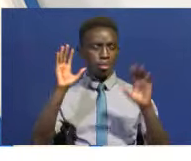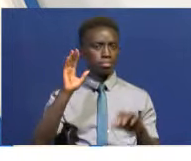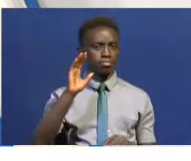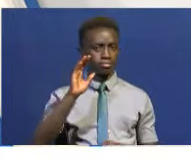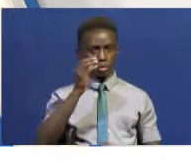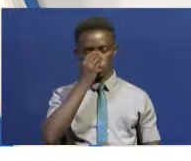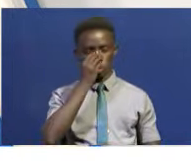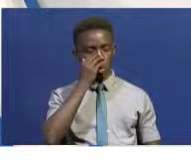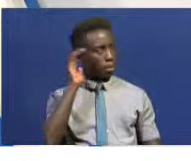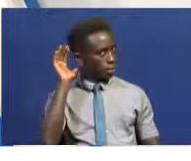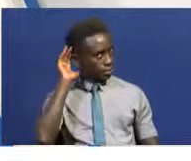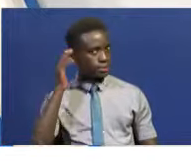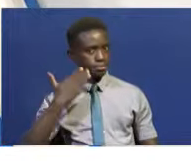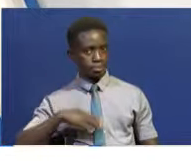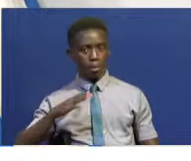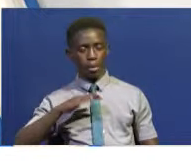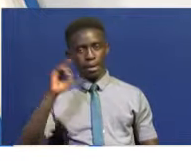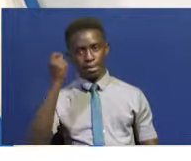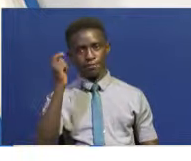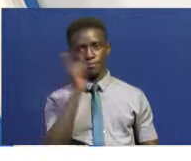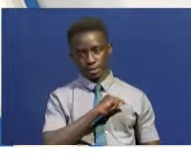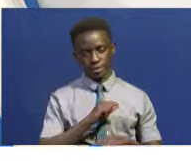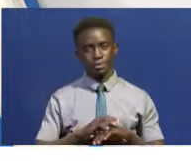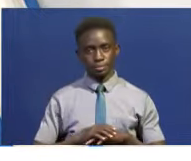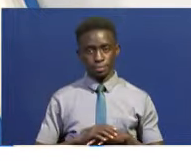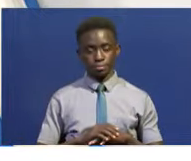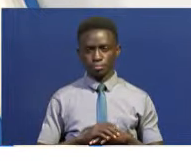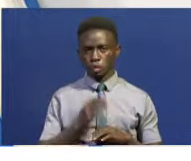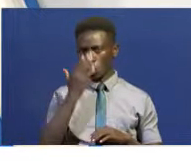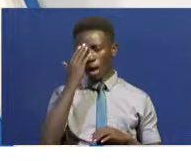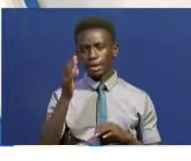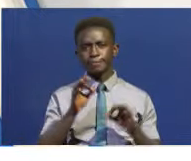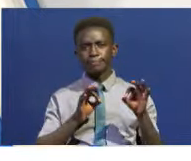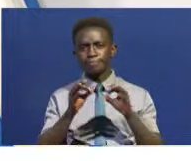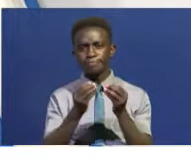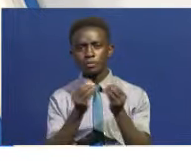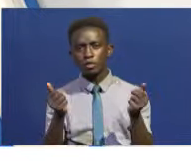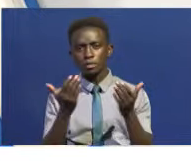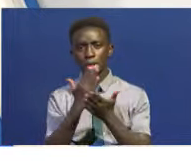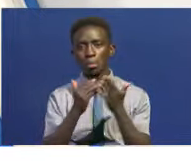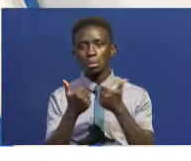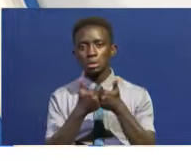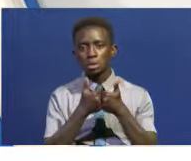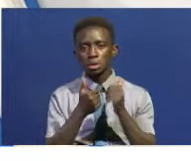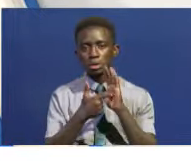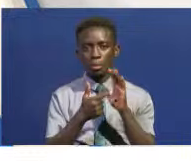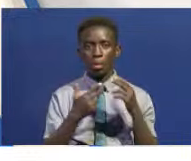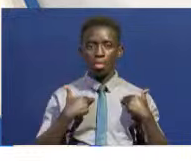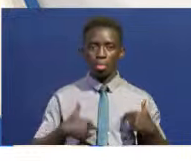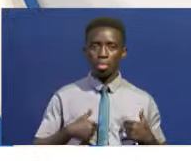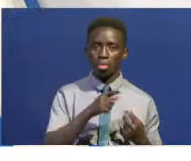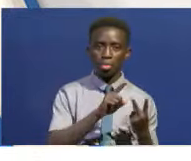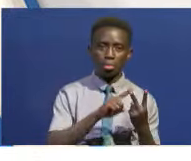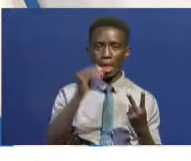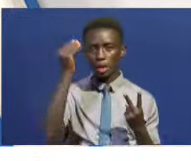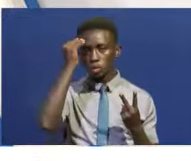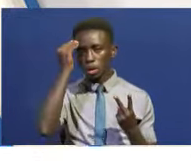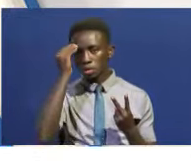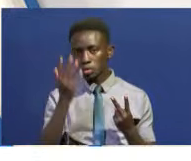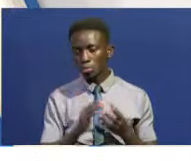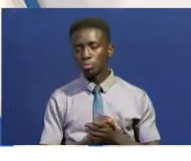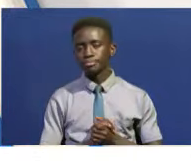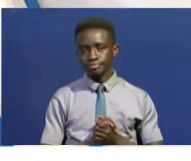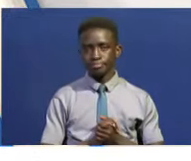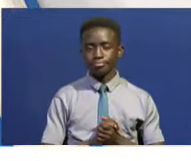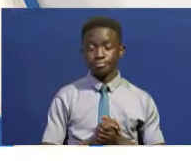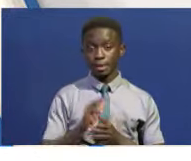While appreciating the President for fully committing to address the challenges facing some sectors, such as health and education, the MPs